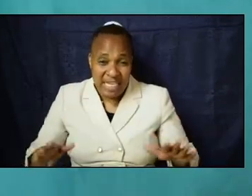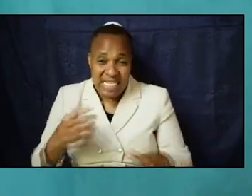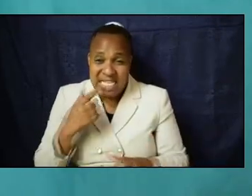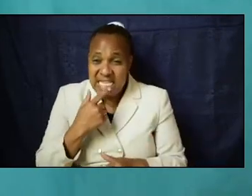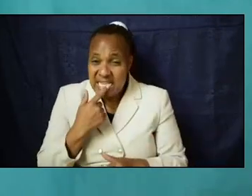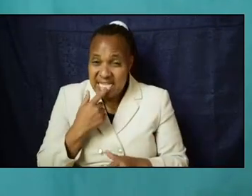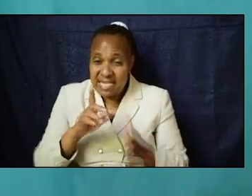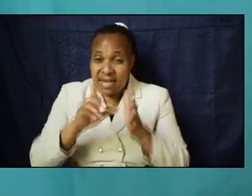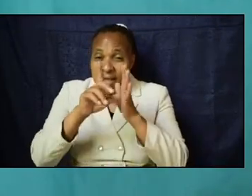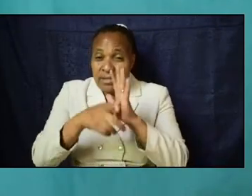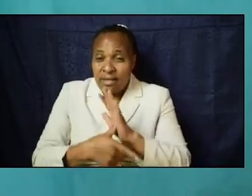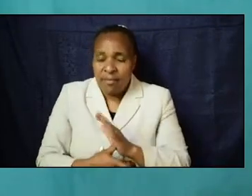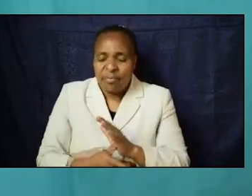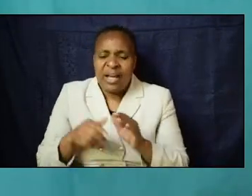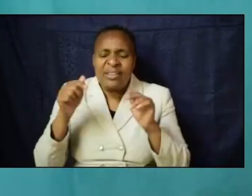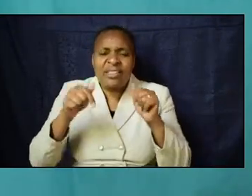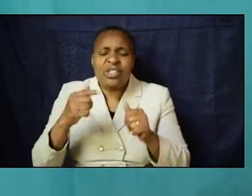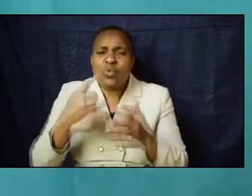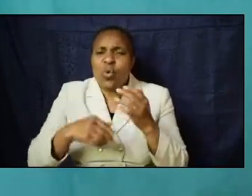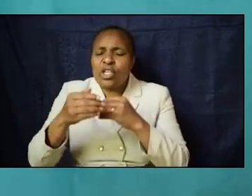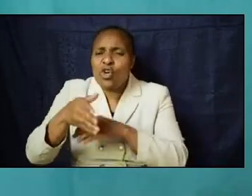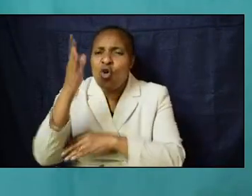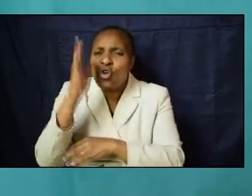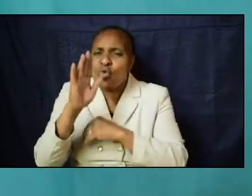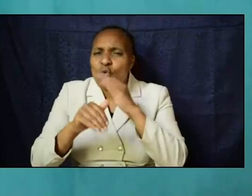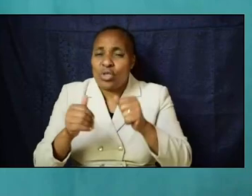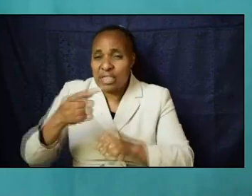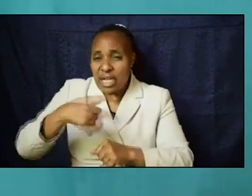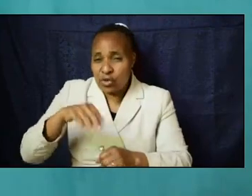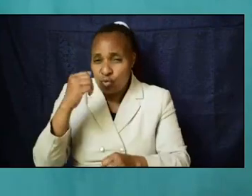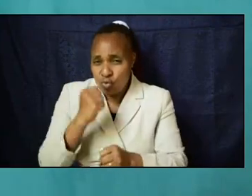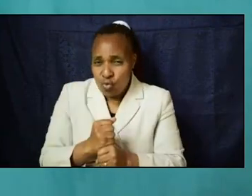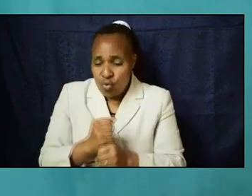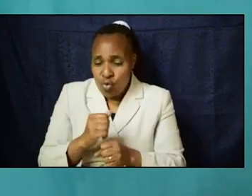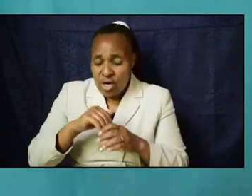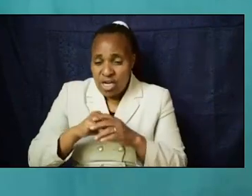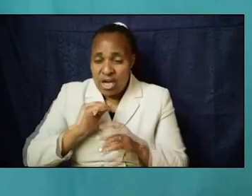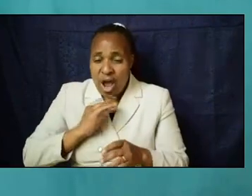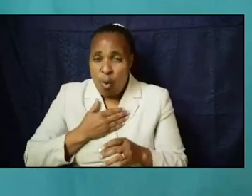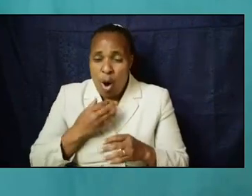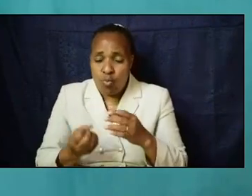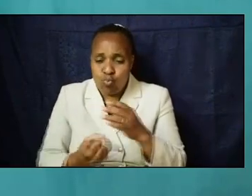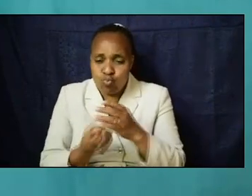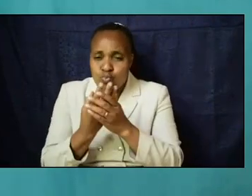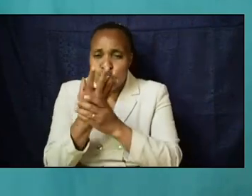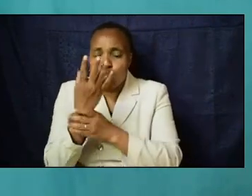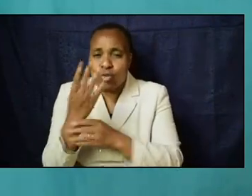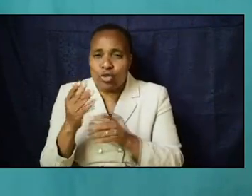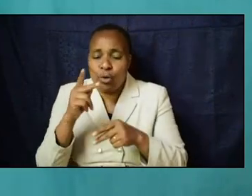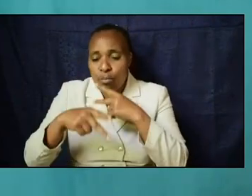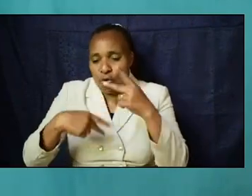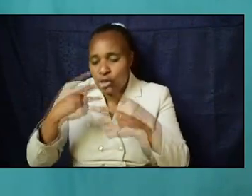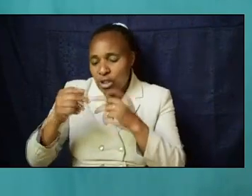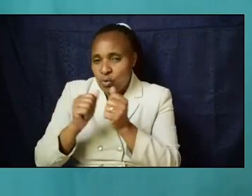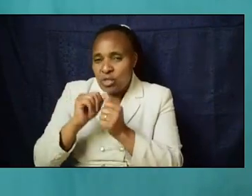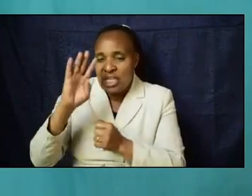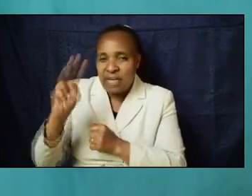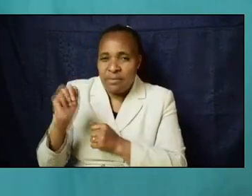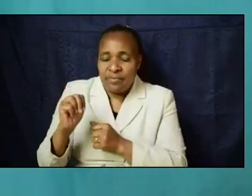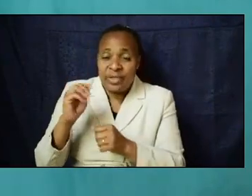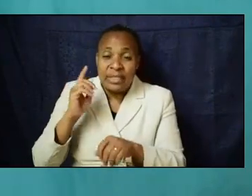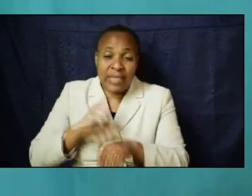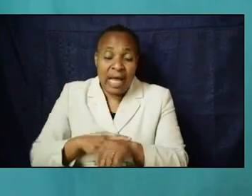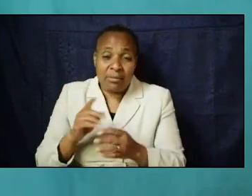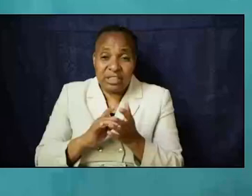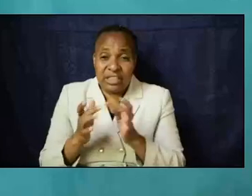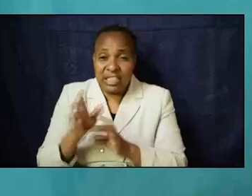time. And this is what God actually calls us to do in our growth process with Him. When Christ came